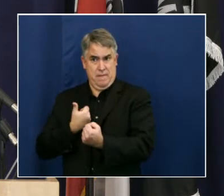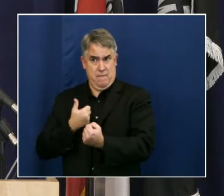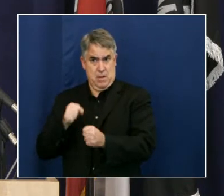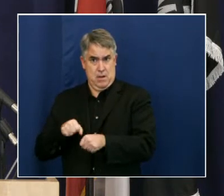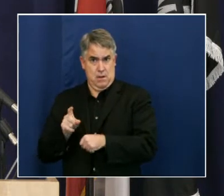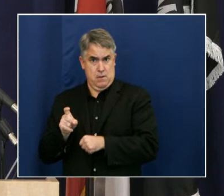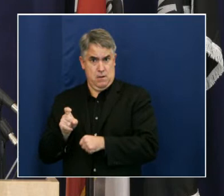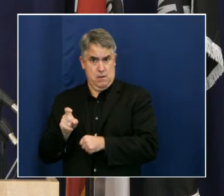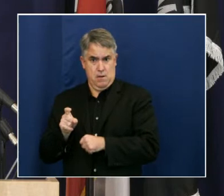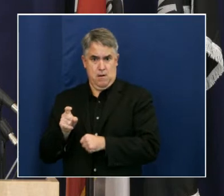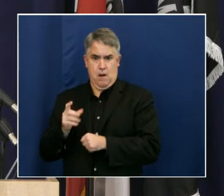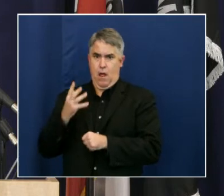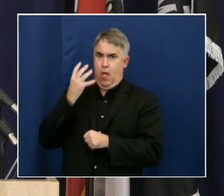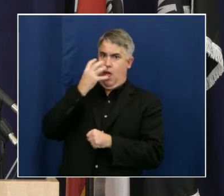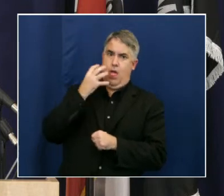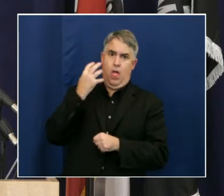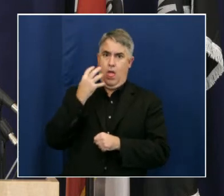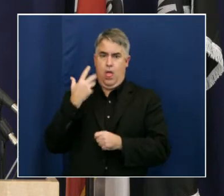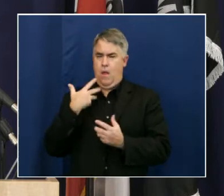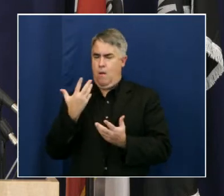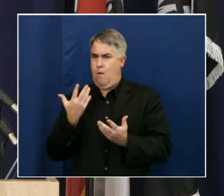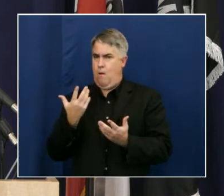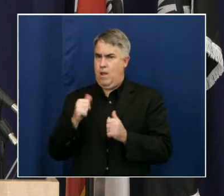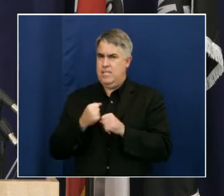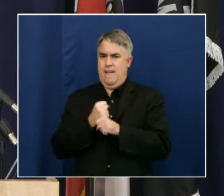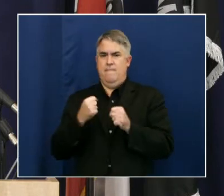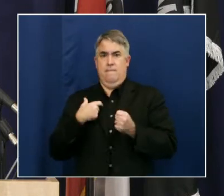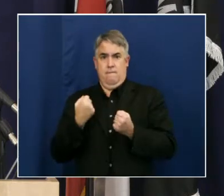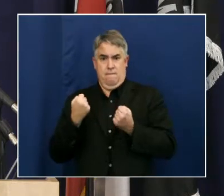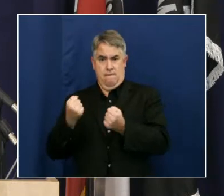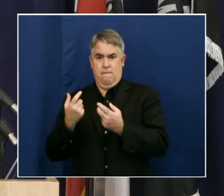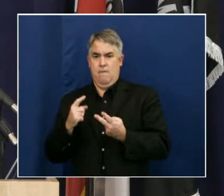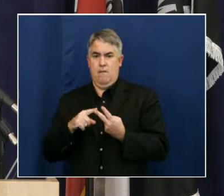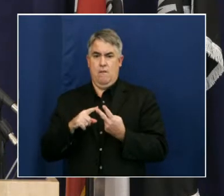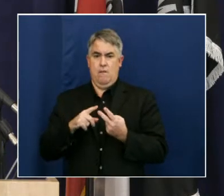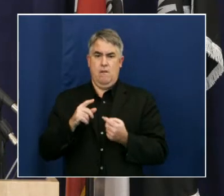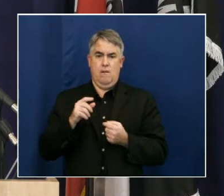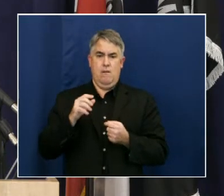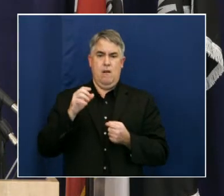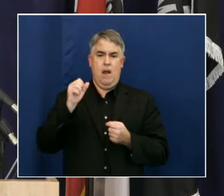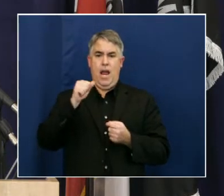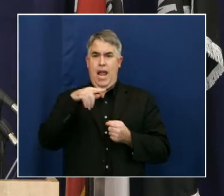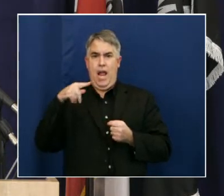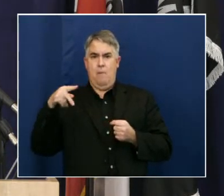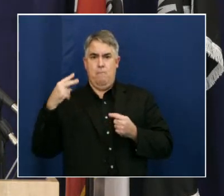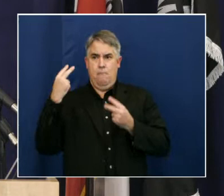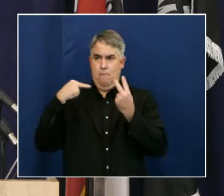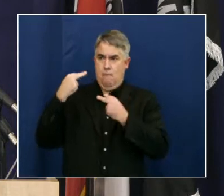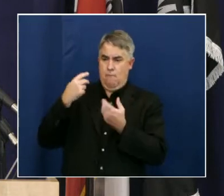vSafe check-in app to monitor? Dr. McDonald will address this.